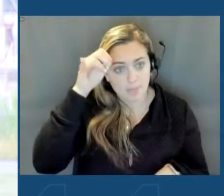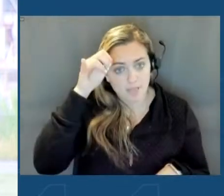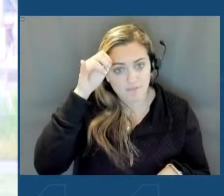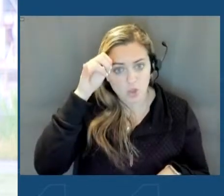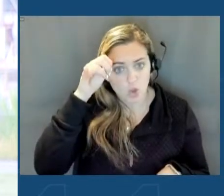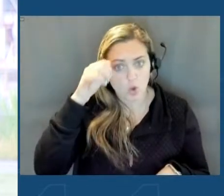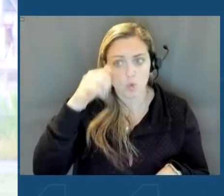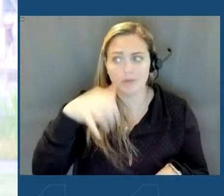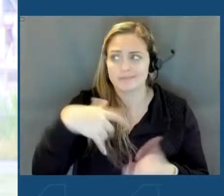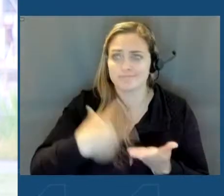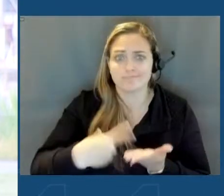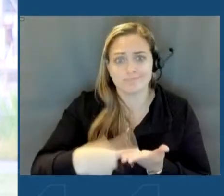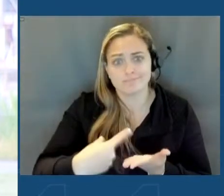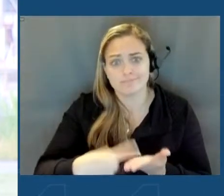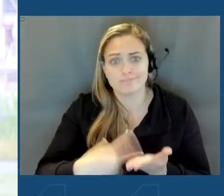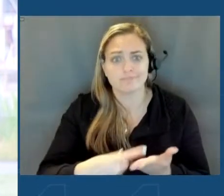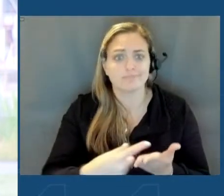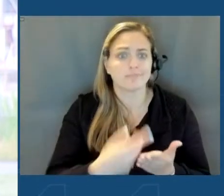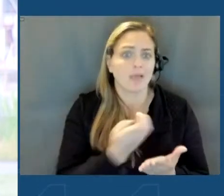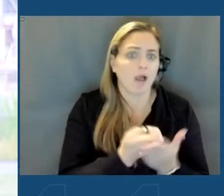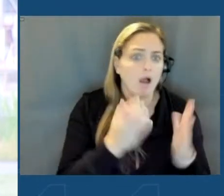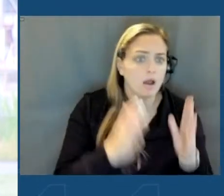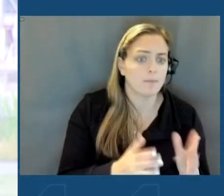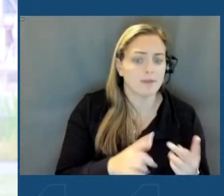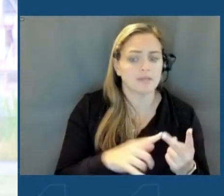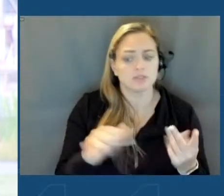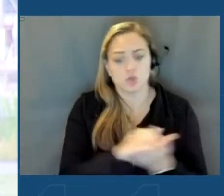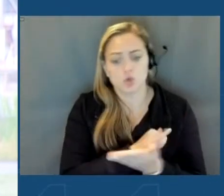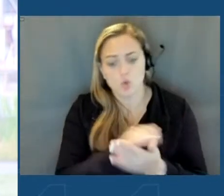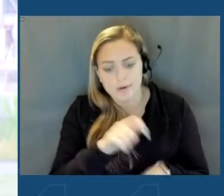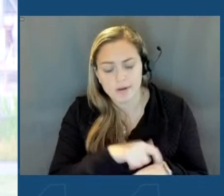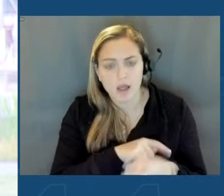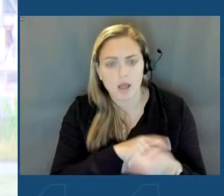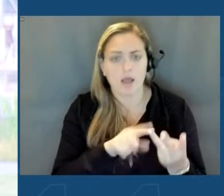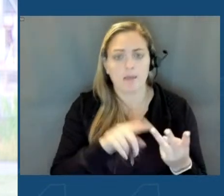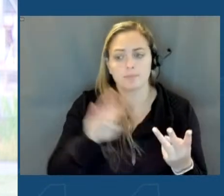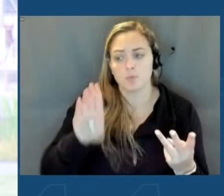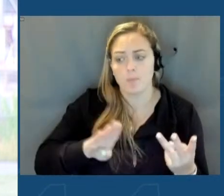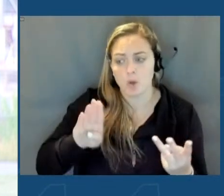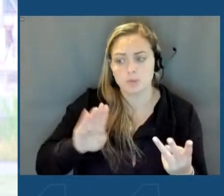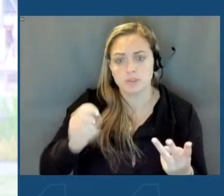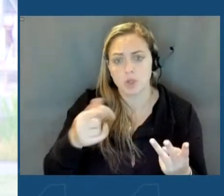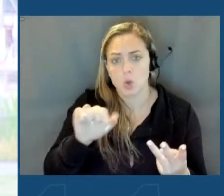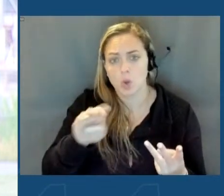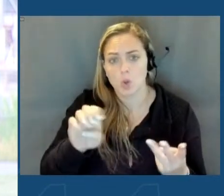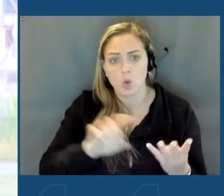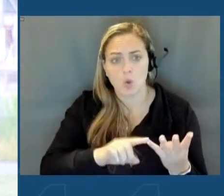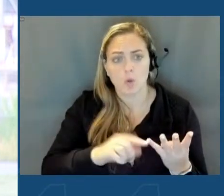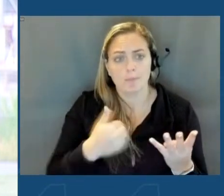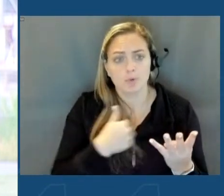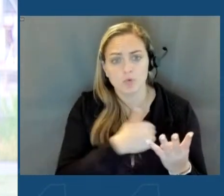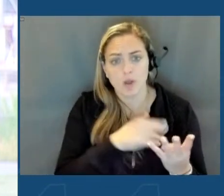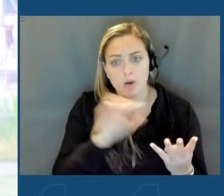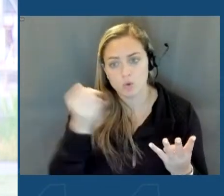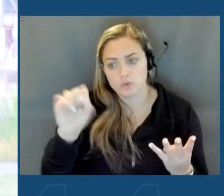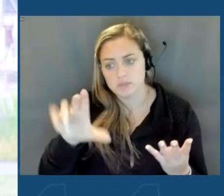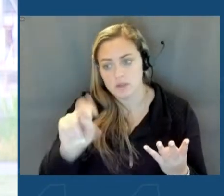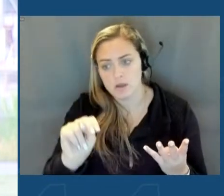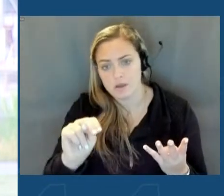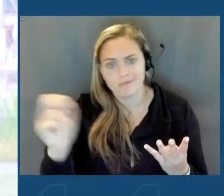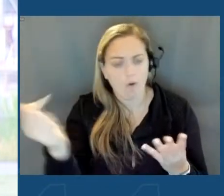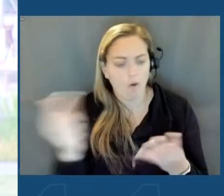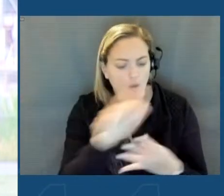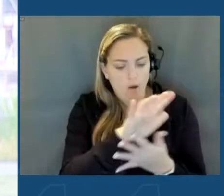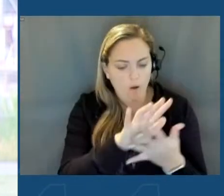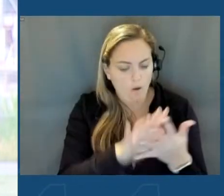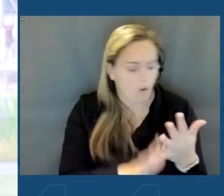nation. The Economist, the New York Times, the Boston Globe, the Toronto Sun, all did